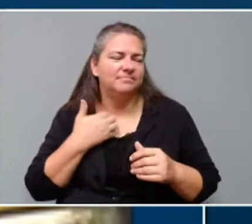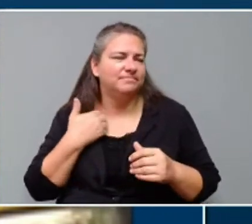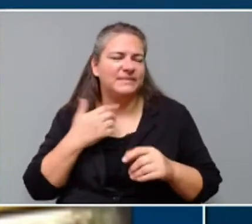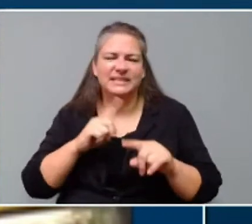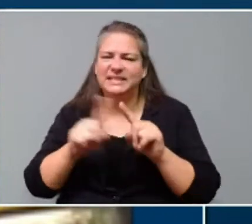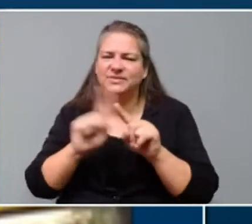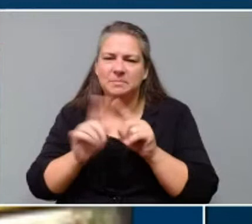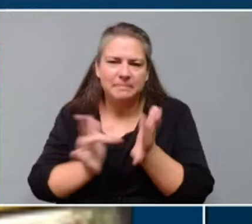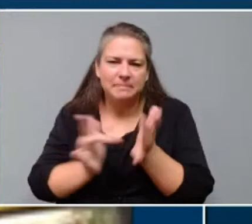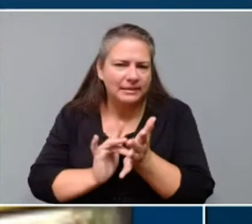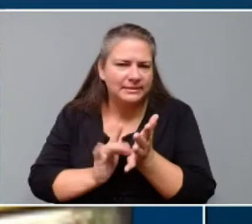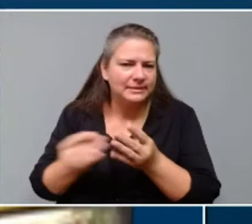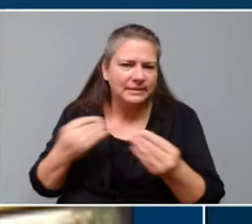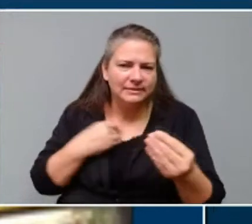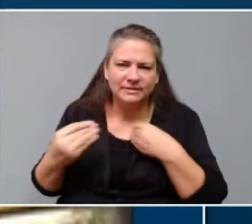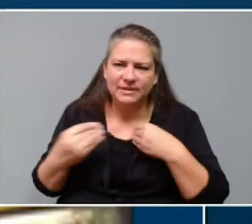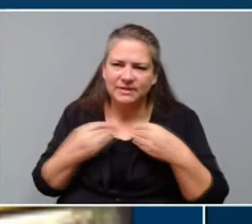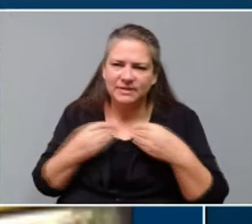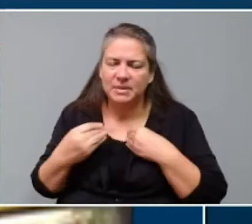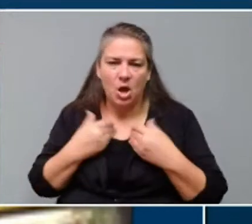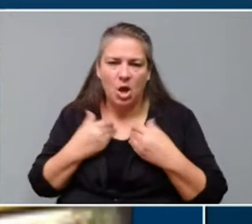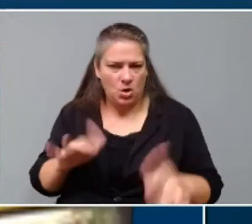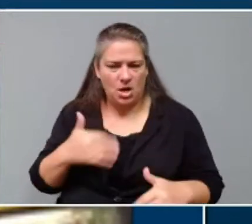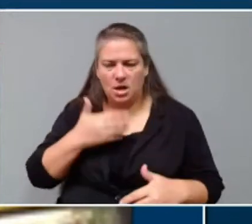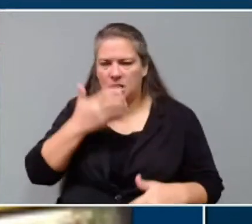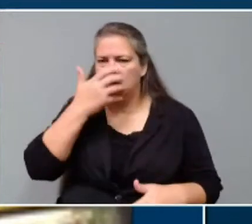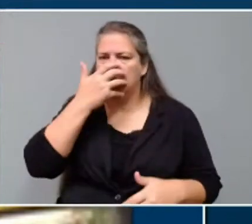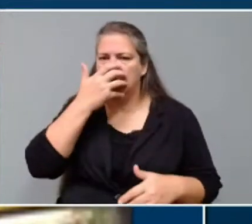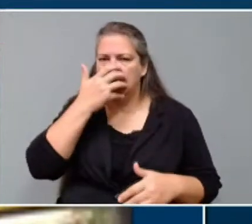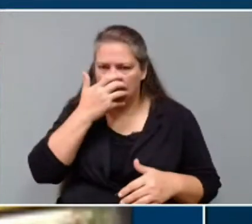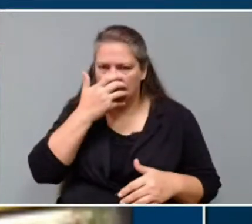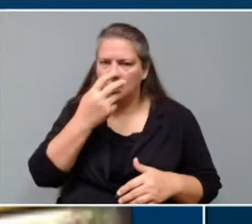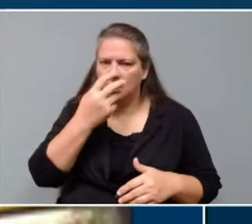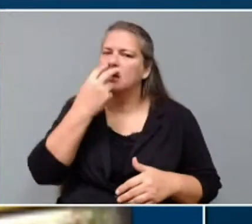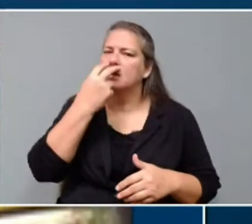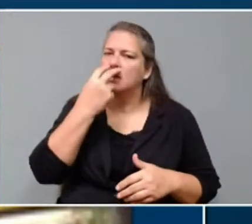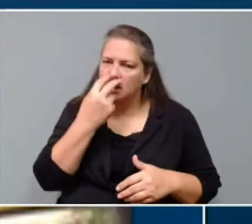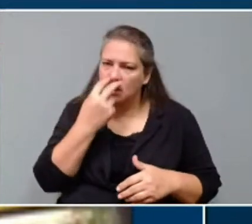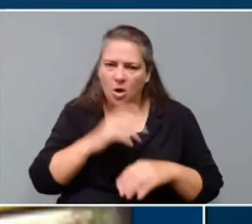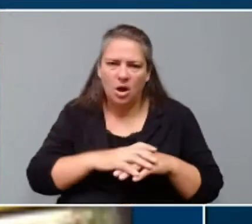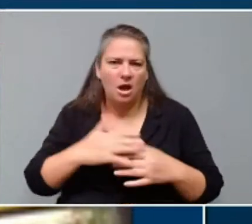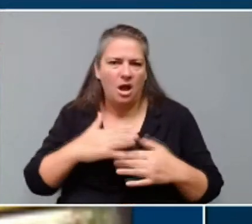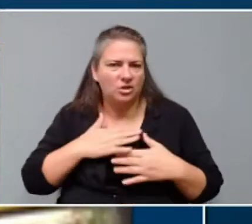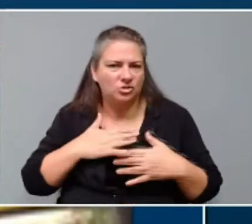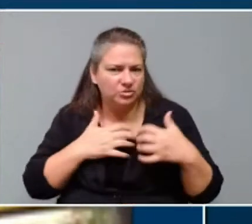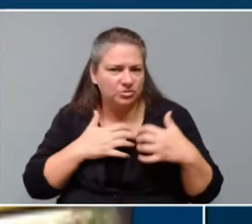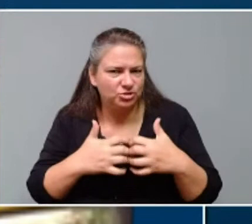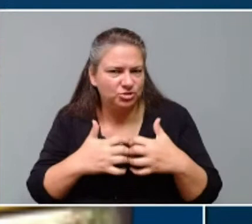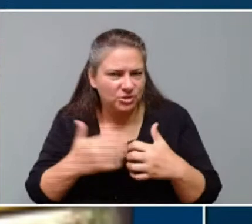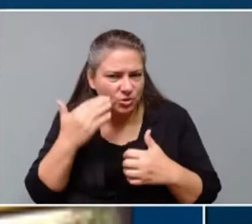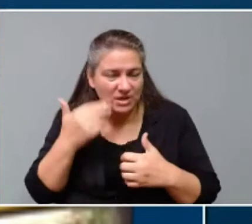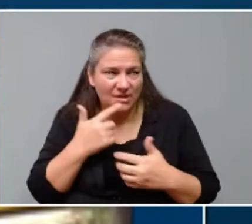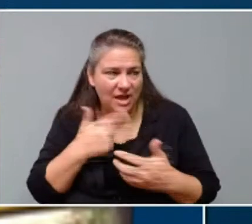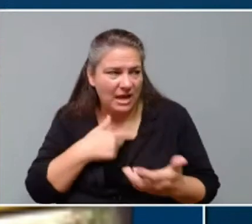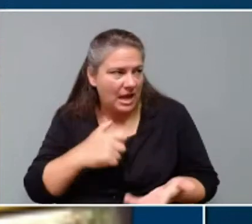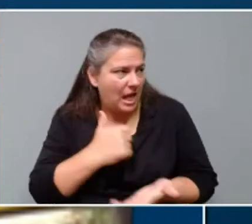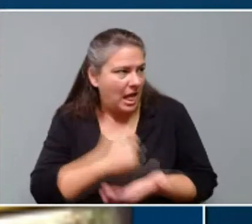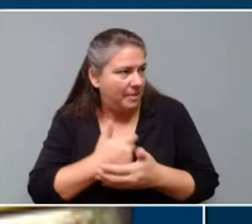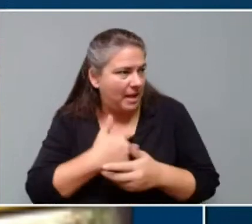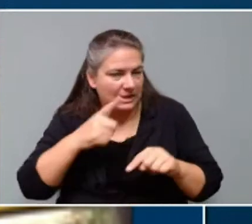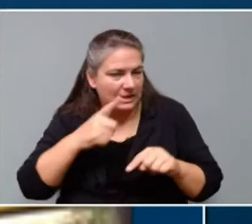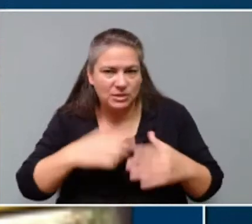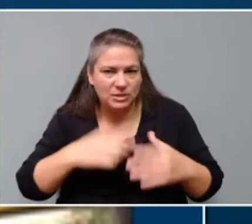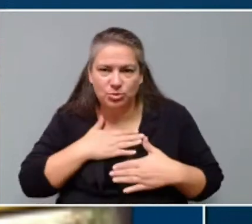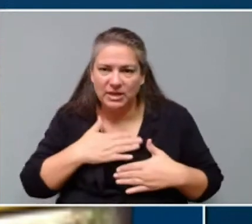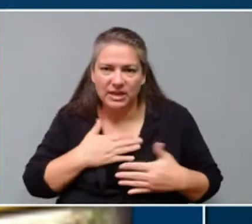medications, already on oxygen, and I remember looking at the nurse and saying, I need help. I cannot breathe.